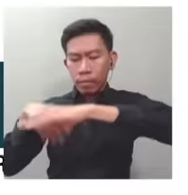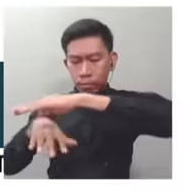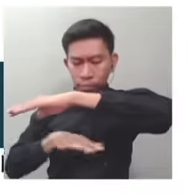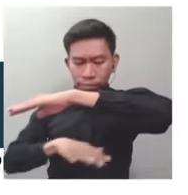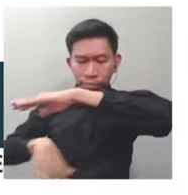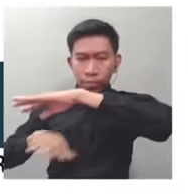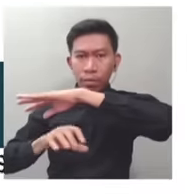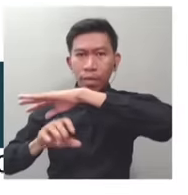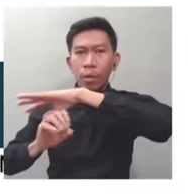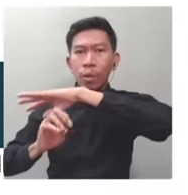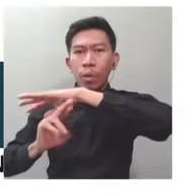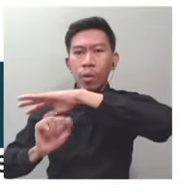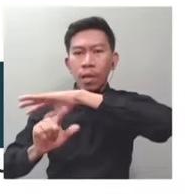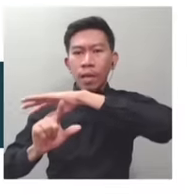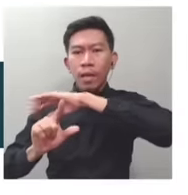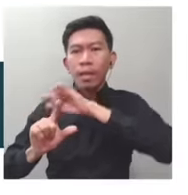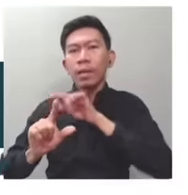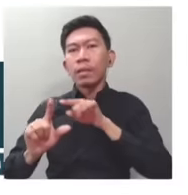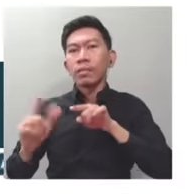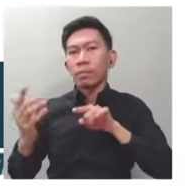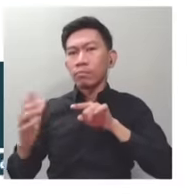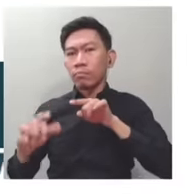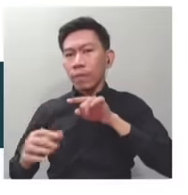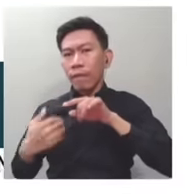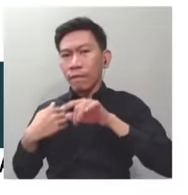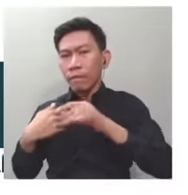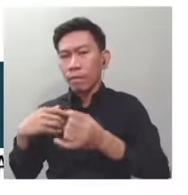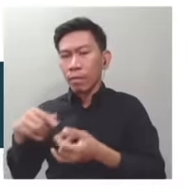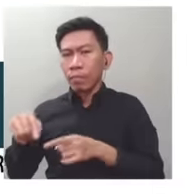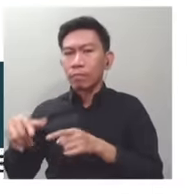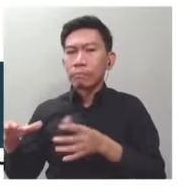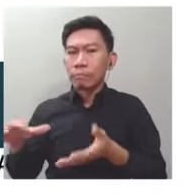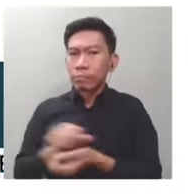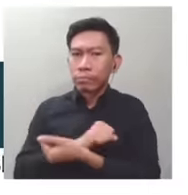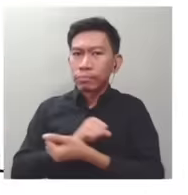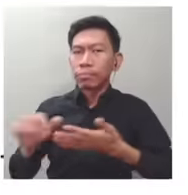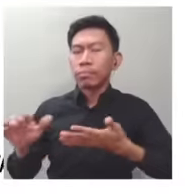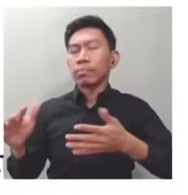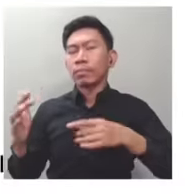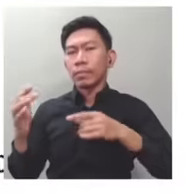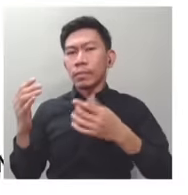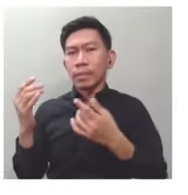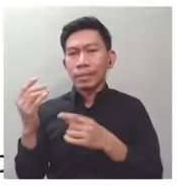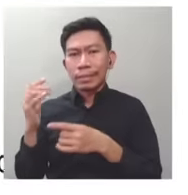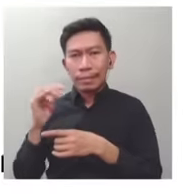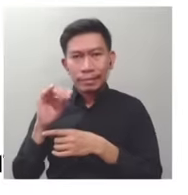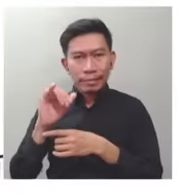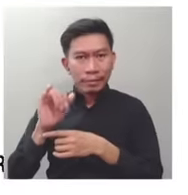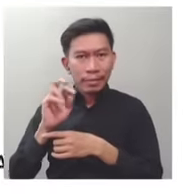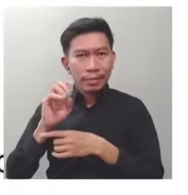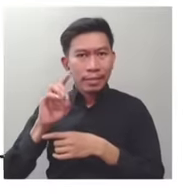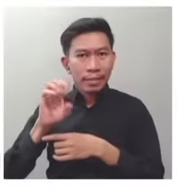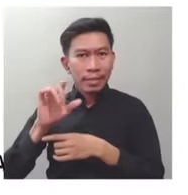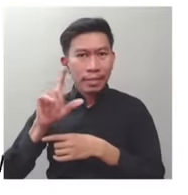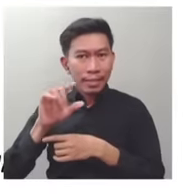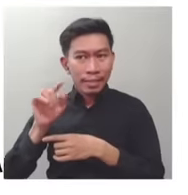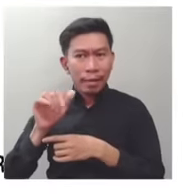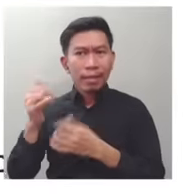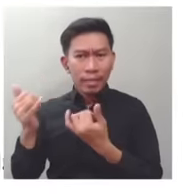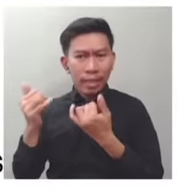Former Justice Francis Ardiles is saying now's the time because it takes a while before a decision is made. Your thoughts on